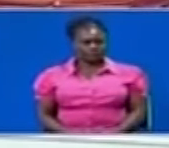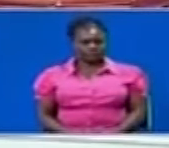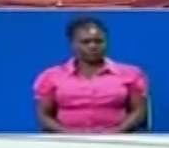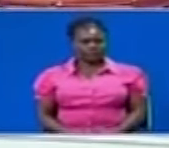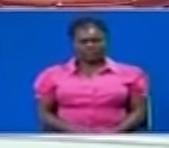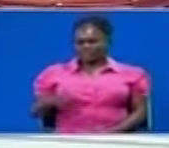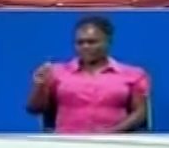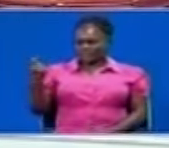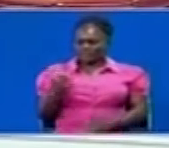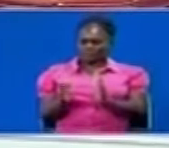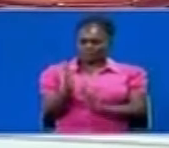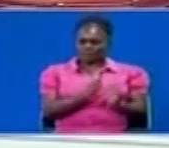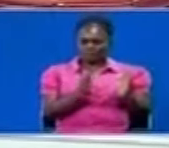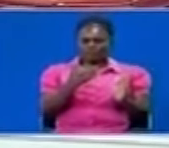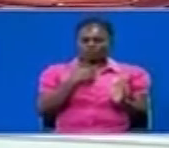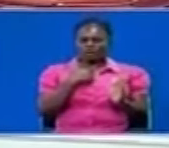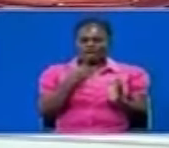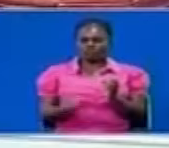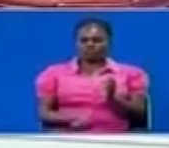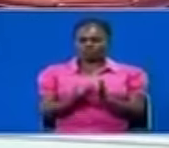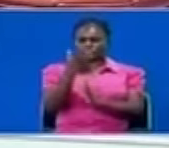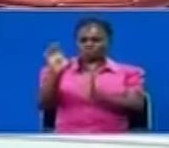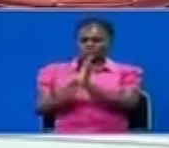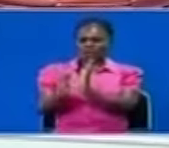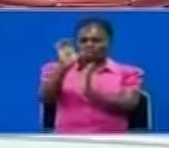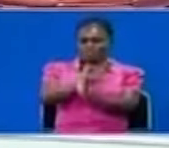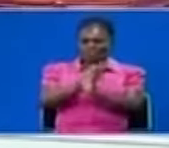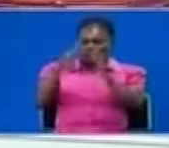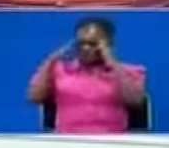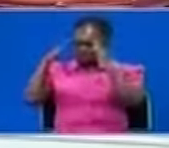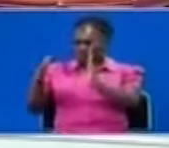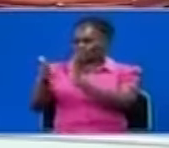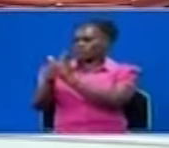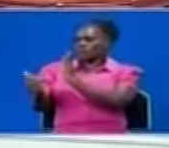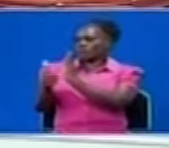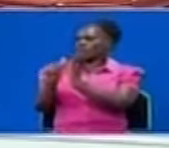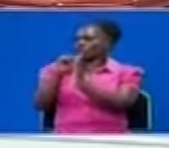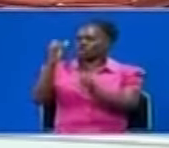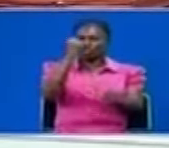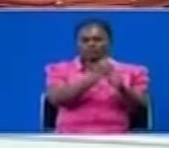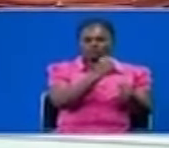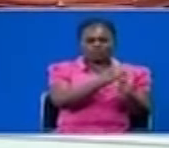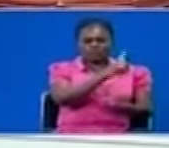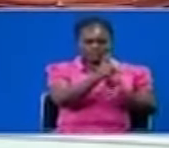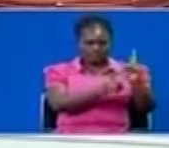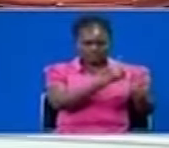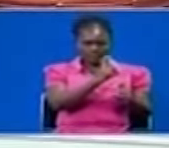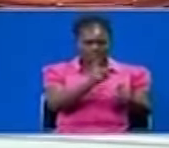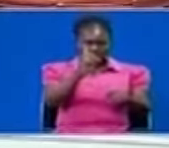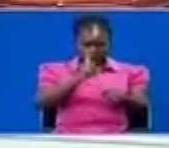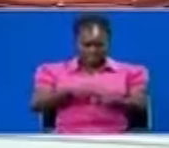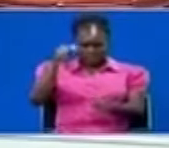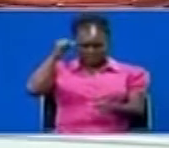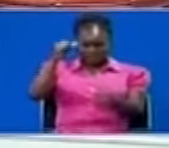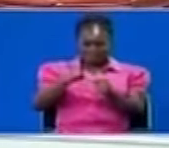As Kenya prepares to roll out a new curriculum that will focus on skills rather than performance in exams, it is a moment of reckoning